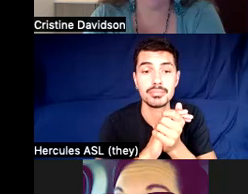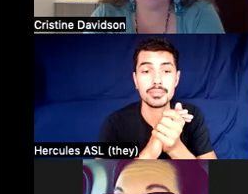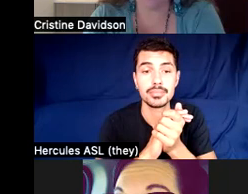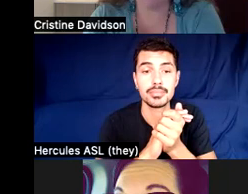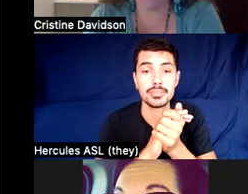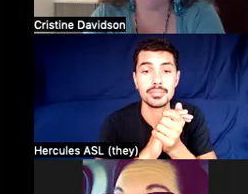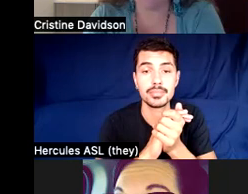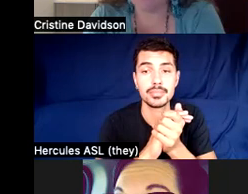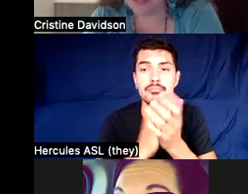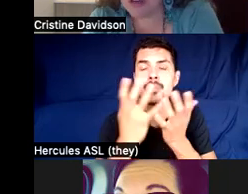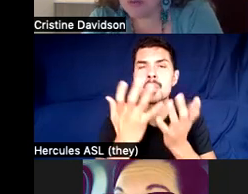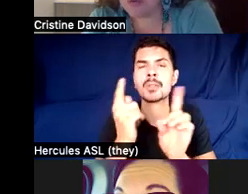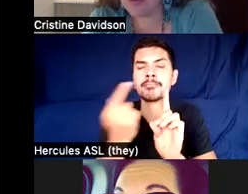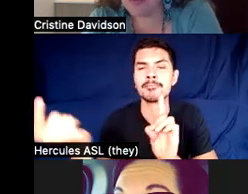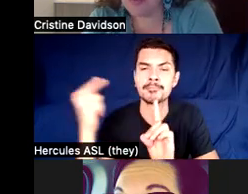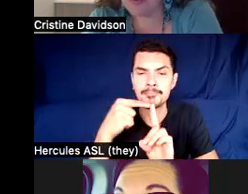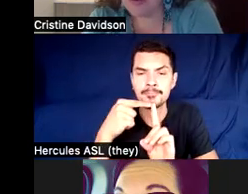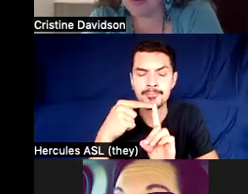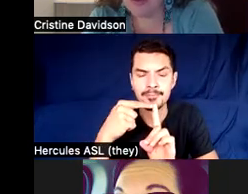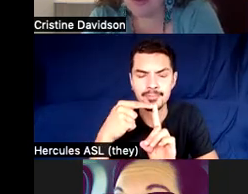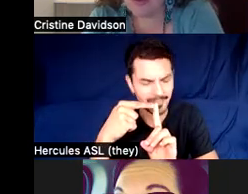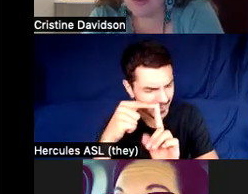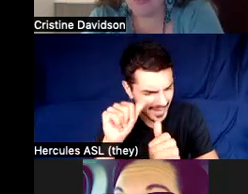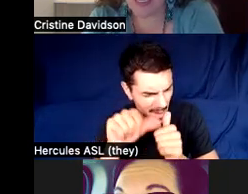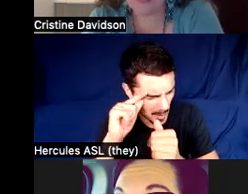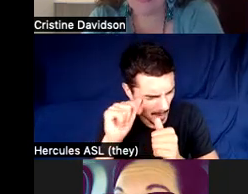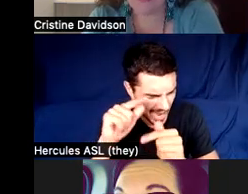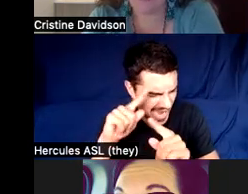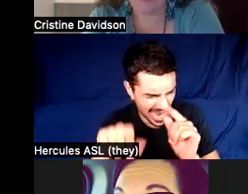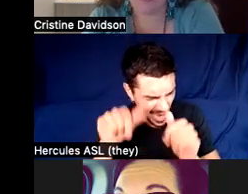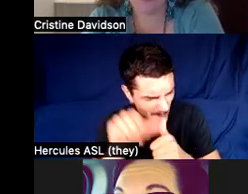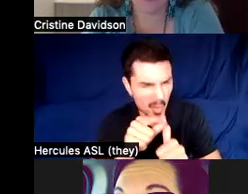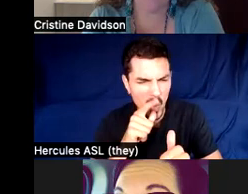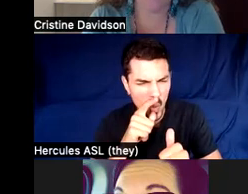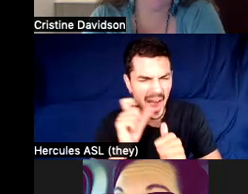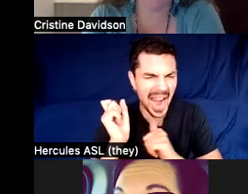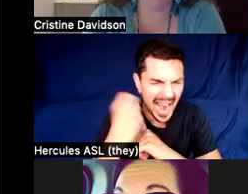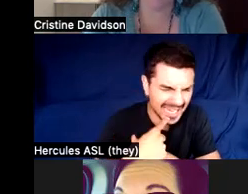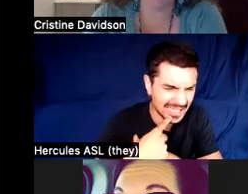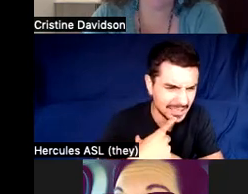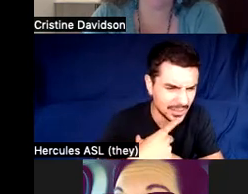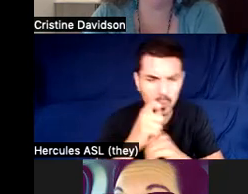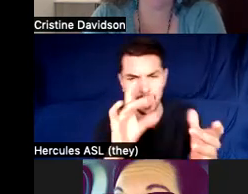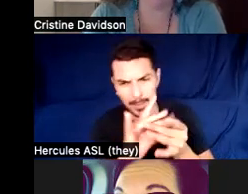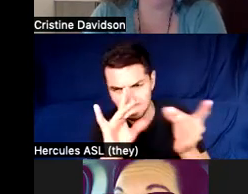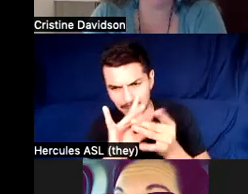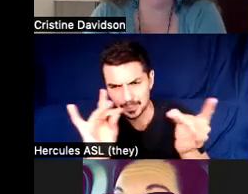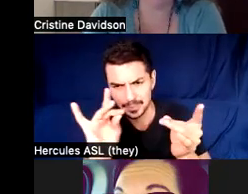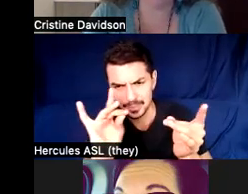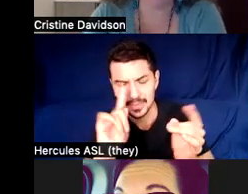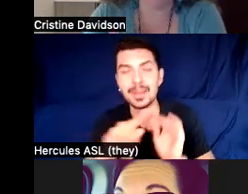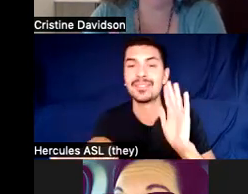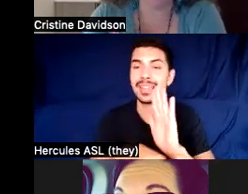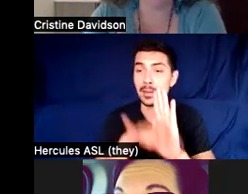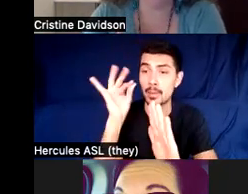I just want to circle back to, and I can't remember who asked it or said it, but to find out if the stepdad